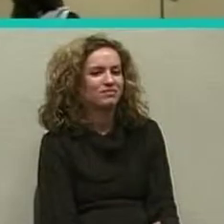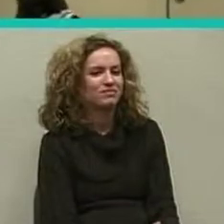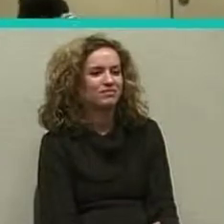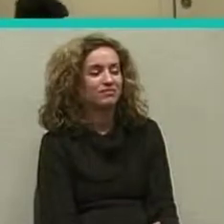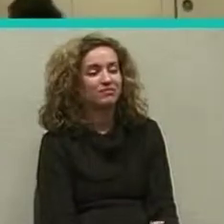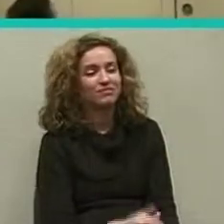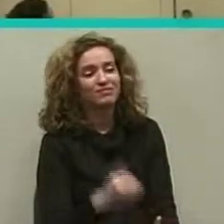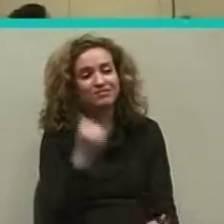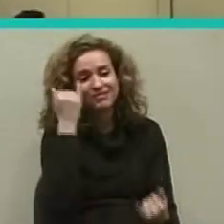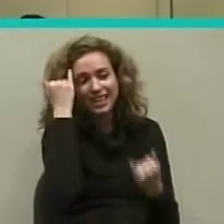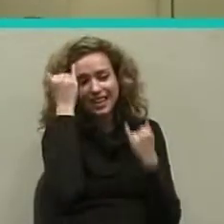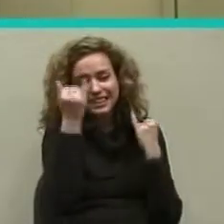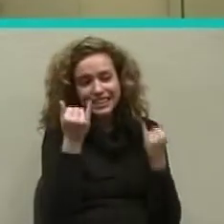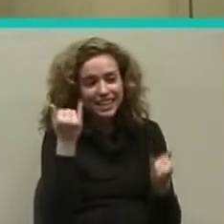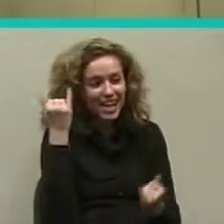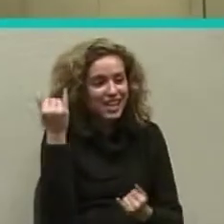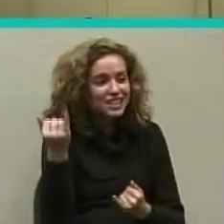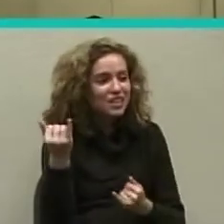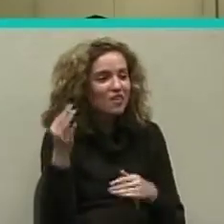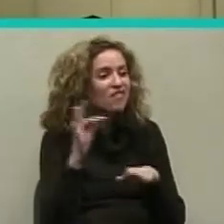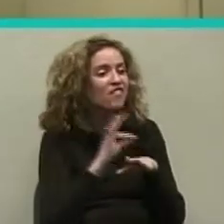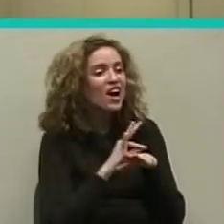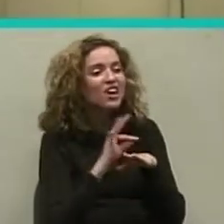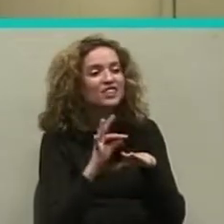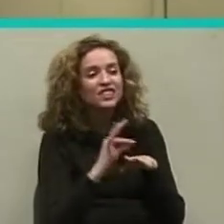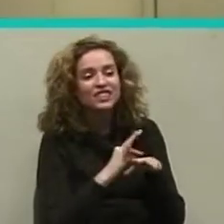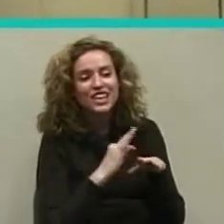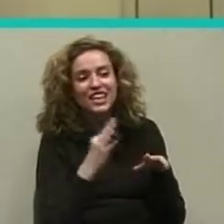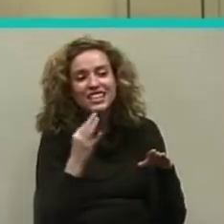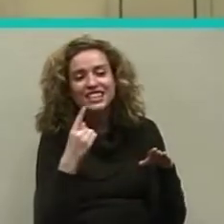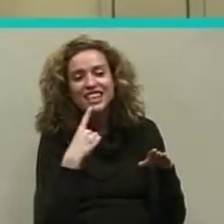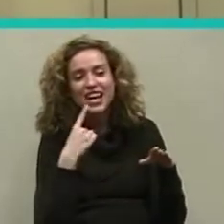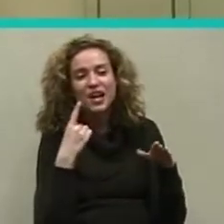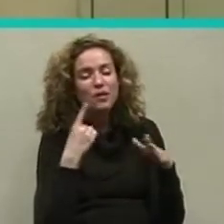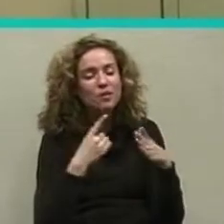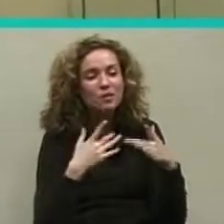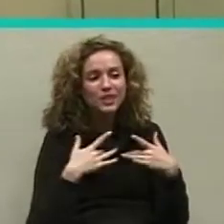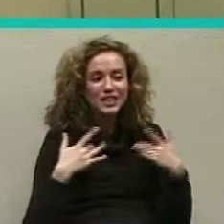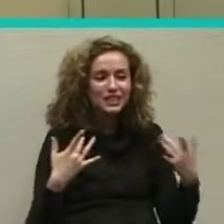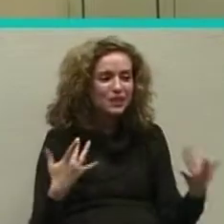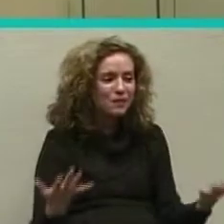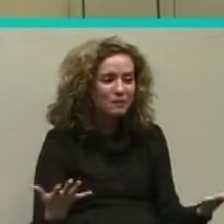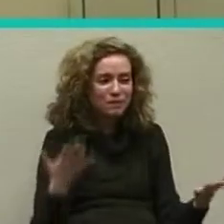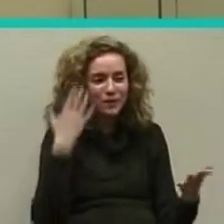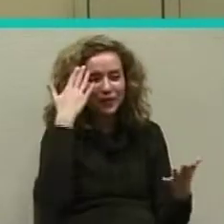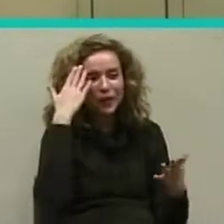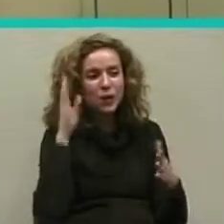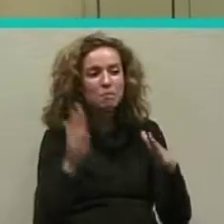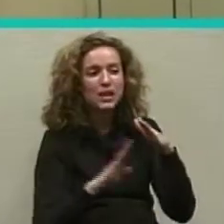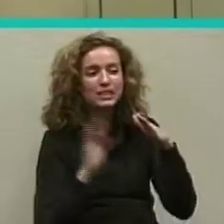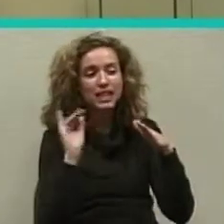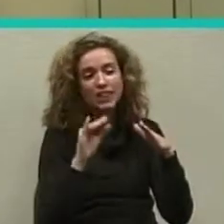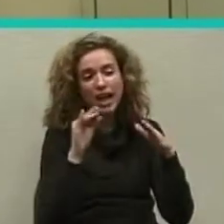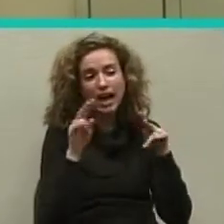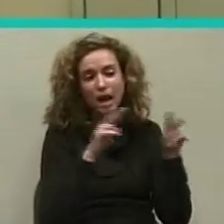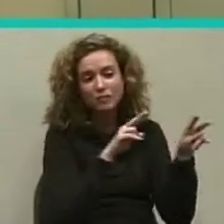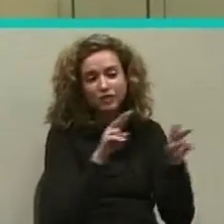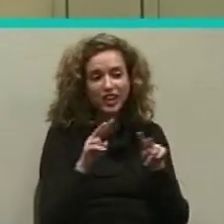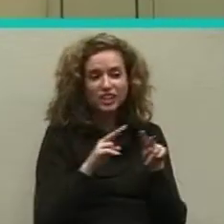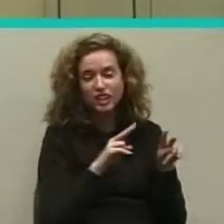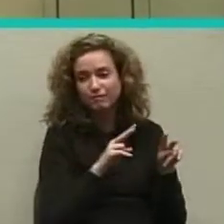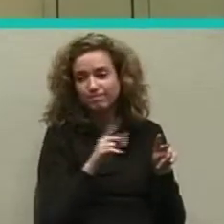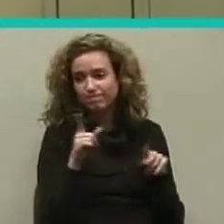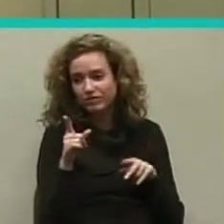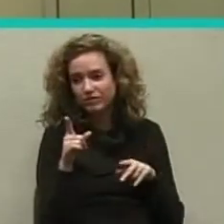Any idea, any functions come to mind as you look at this that you say, well, this could be what's going on. This might be going on based on this observation.